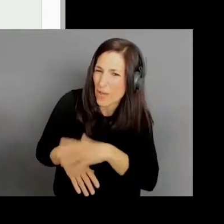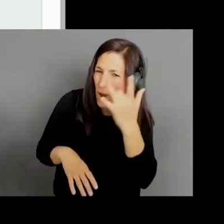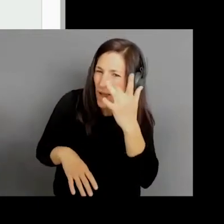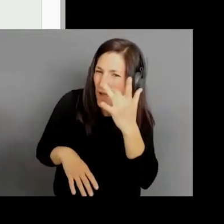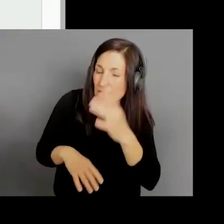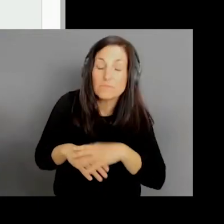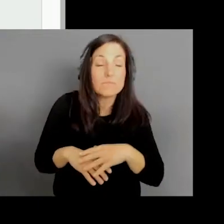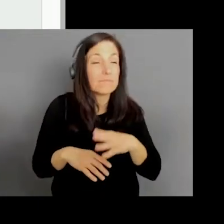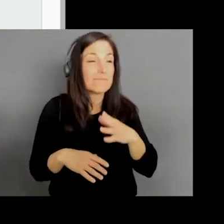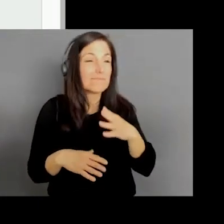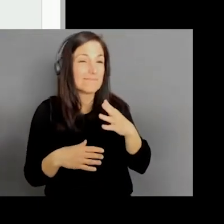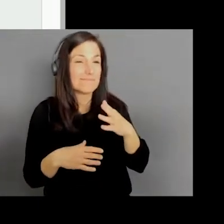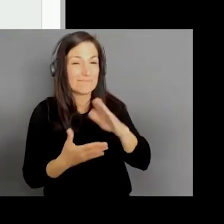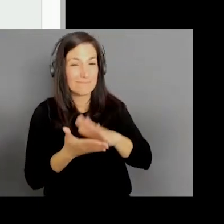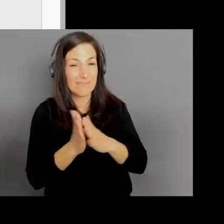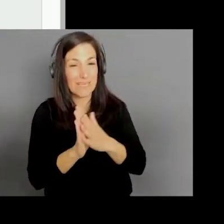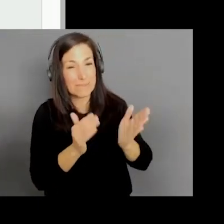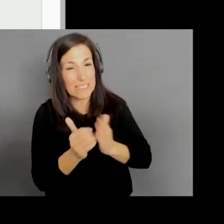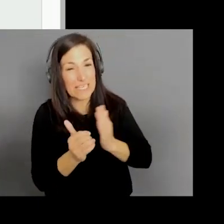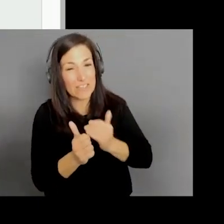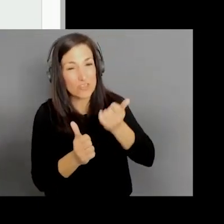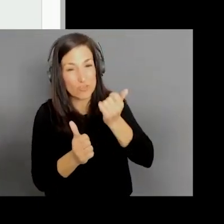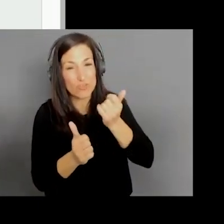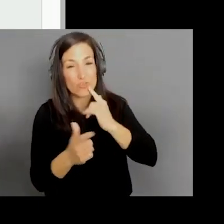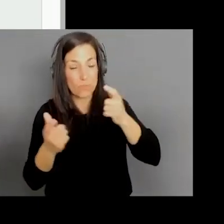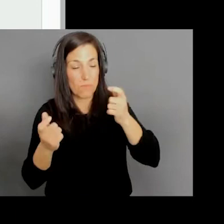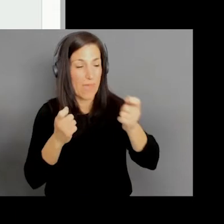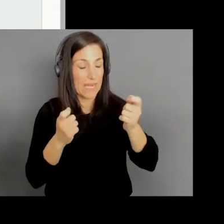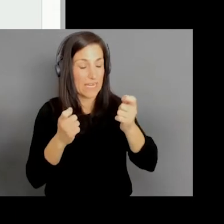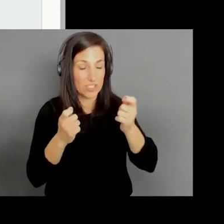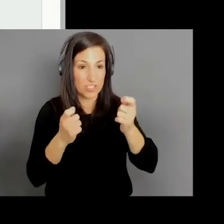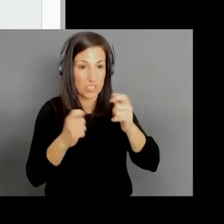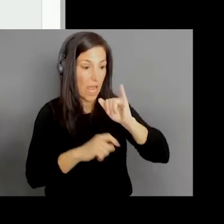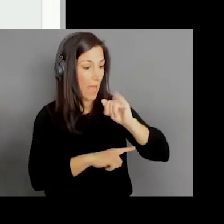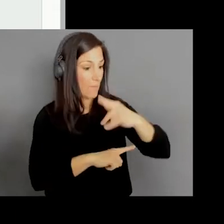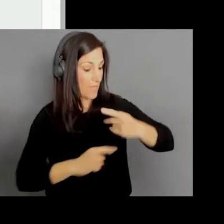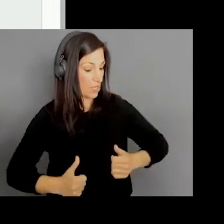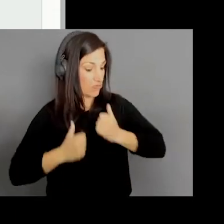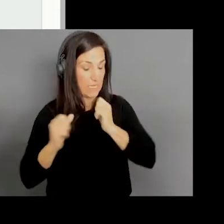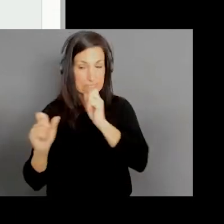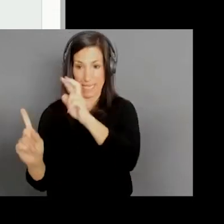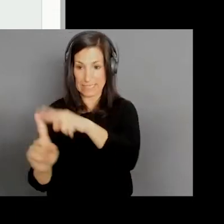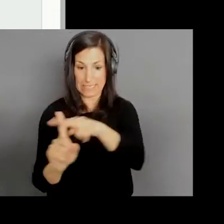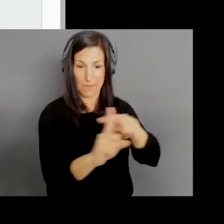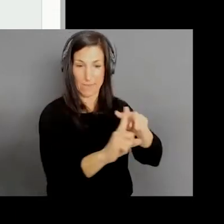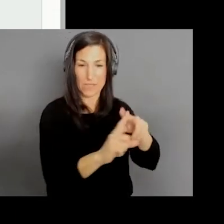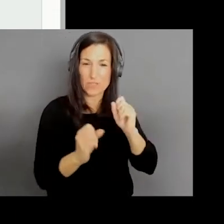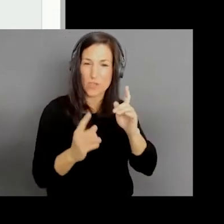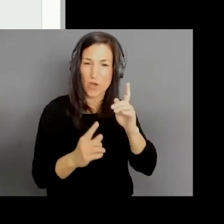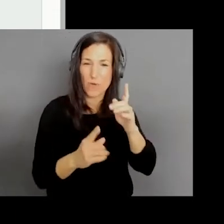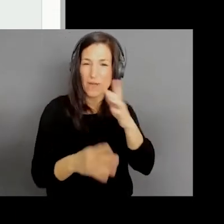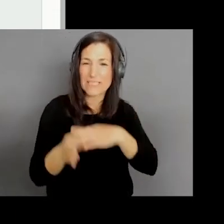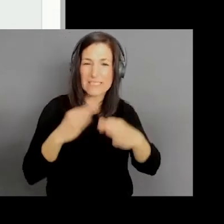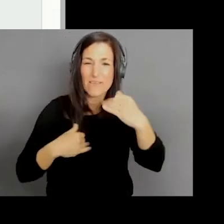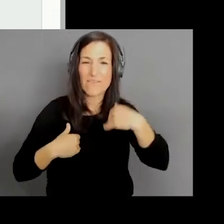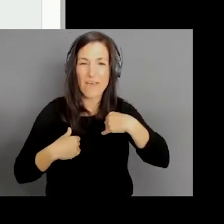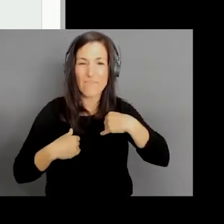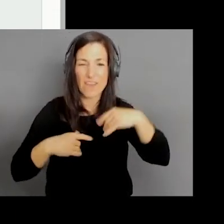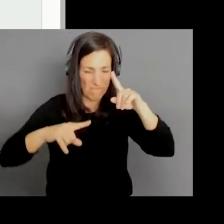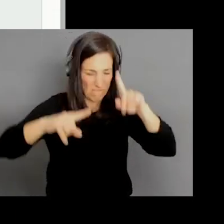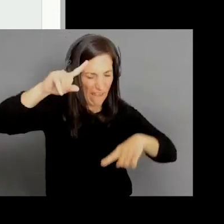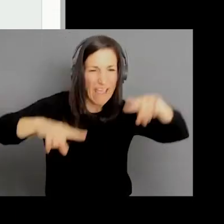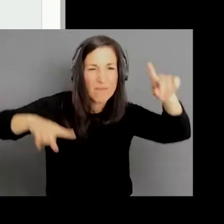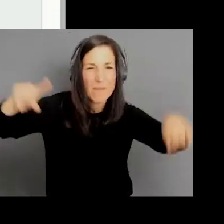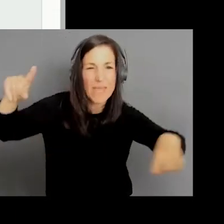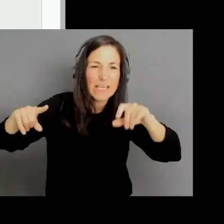the assignment of IP addresses. So instead of having these fragmented CIDR ranges that you're tracking in a spreadsheet, now